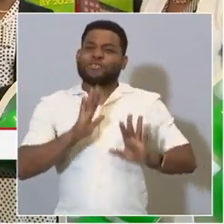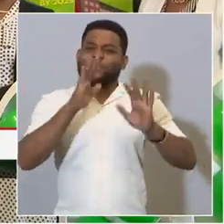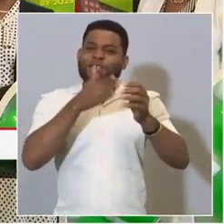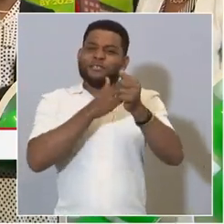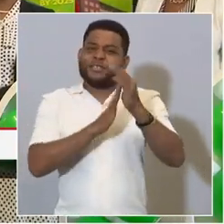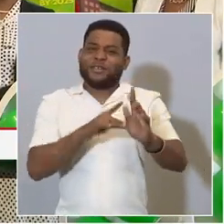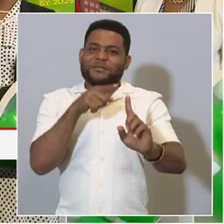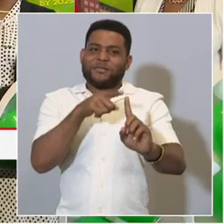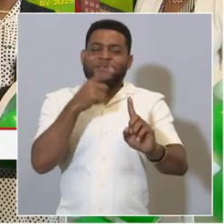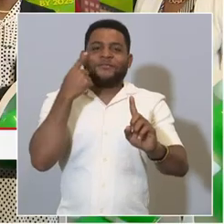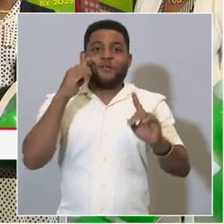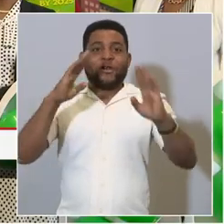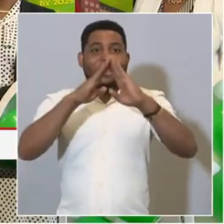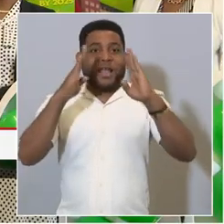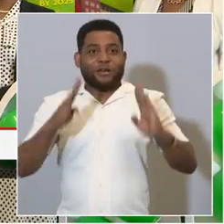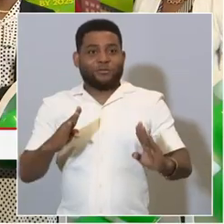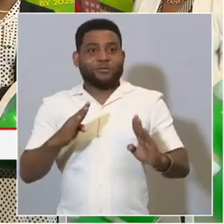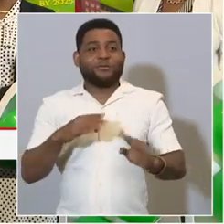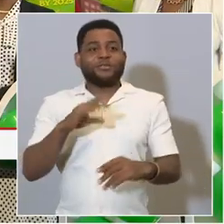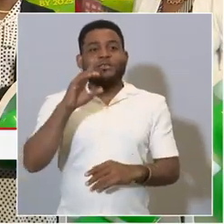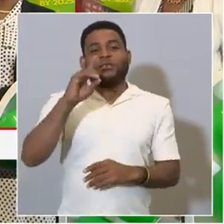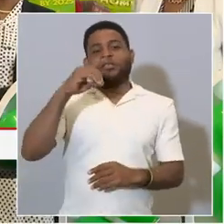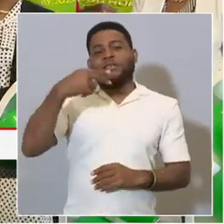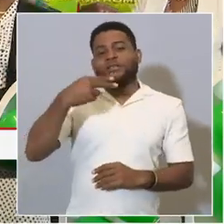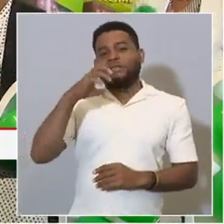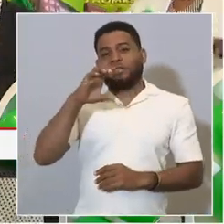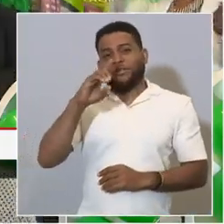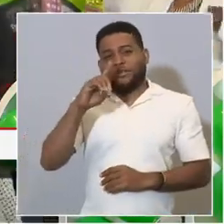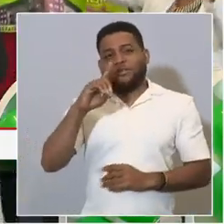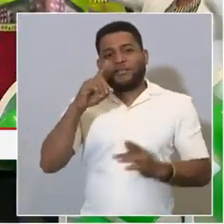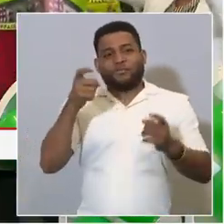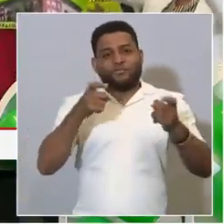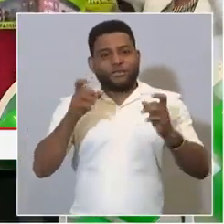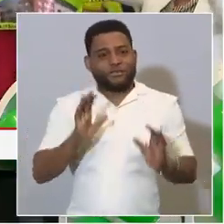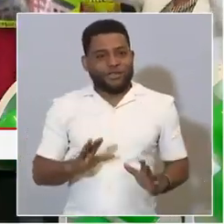our housing goals, DHCD Director Colleen Green.